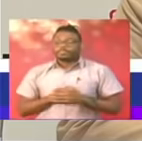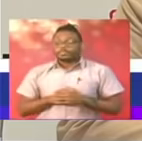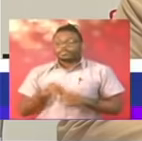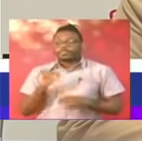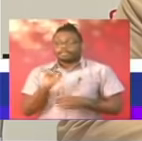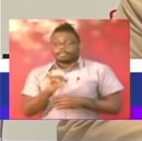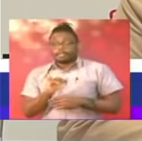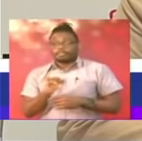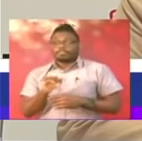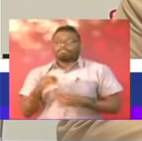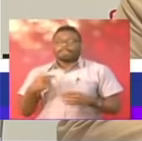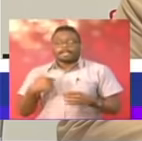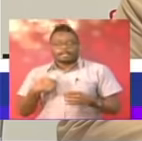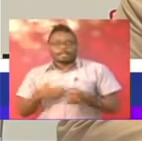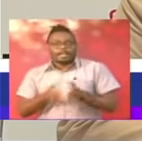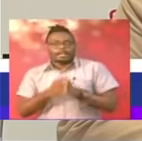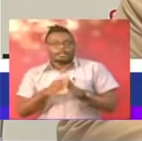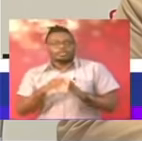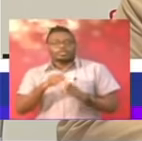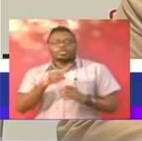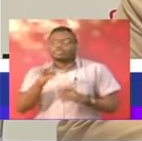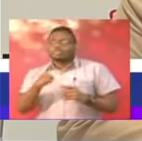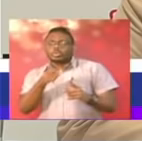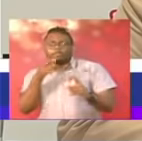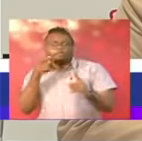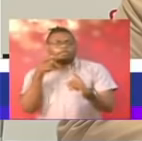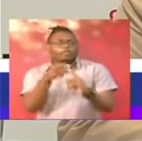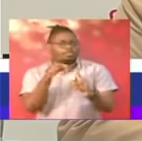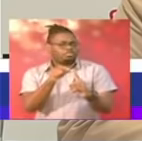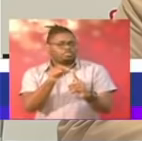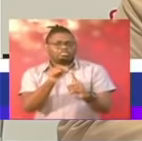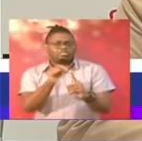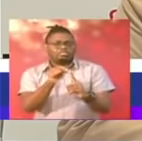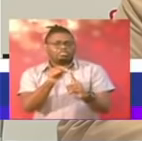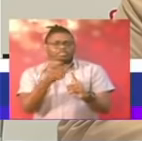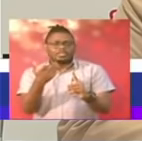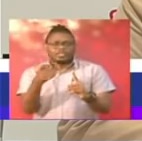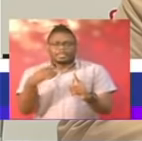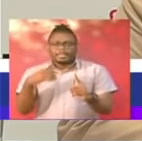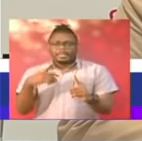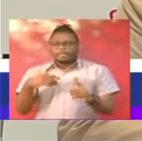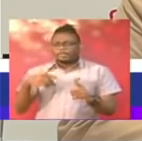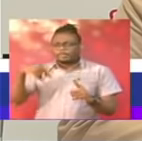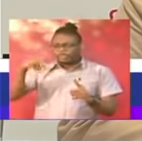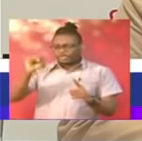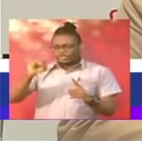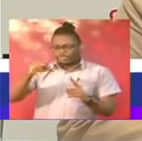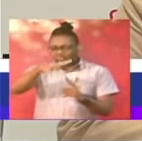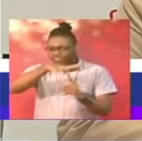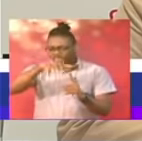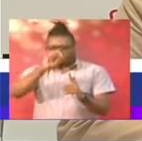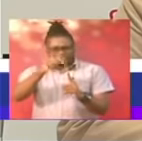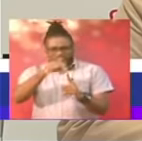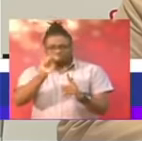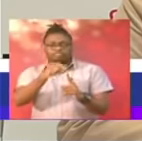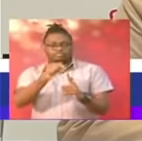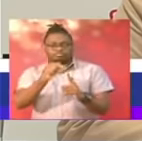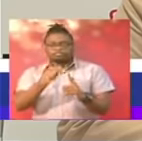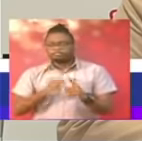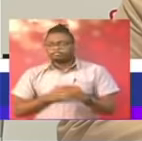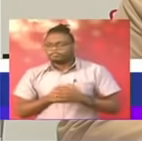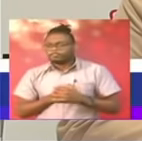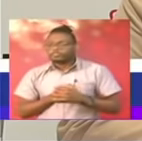RHAs. What we can say is that across the board throughout the system, the primary or the traditional healthcare